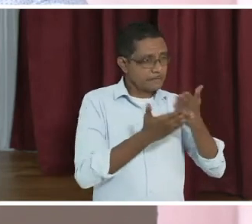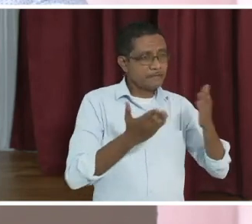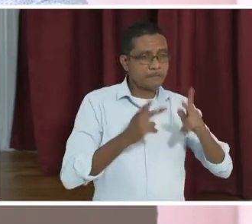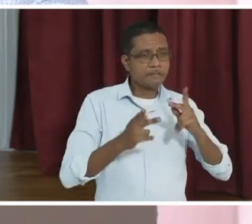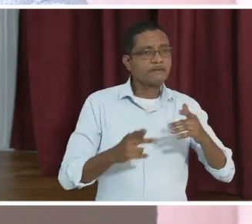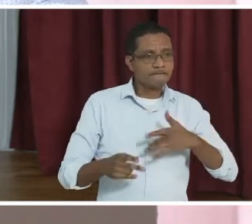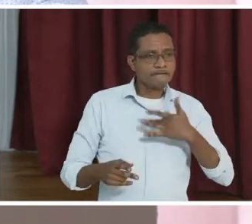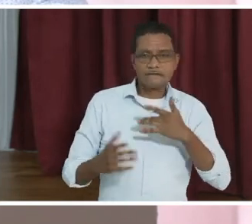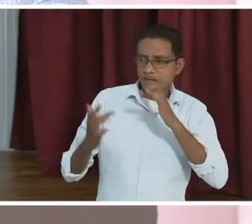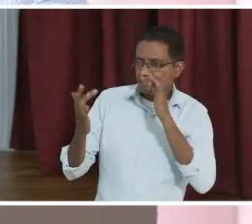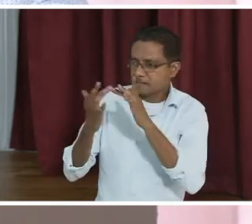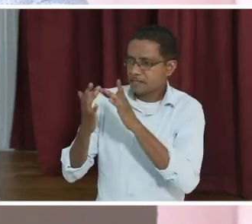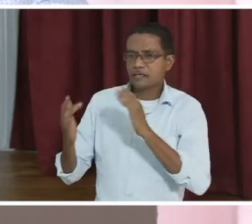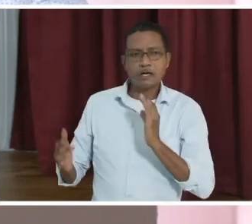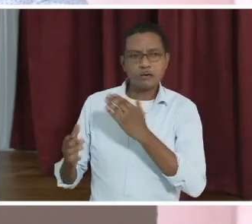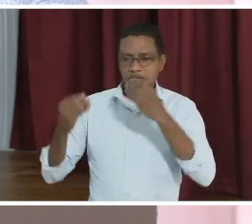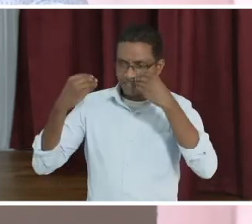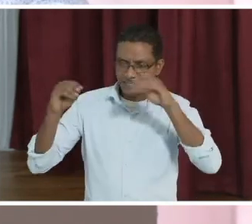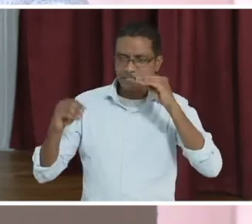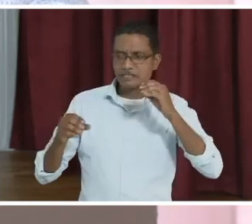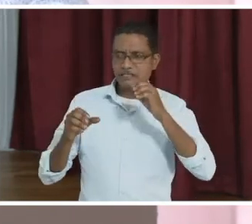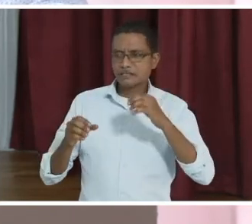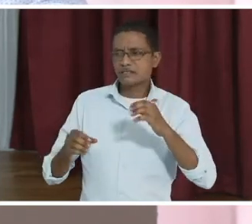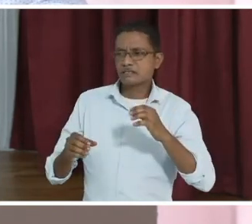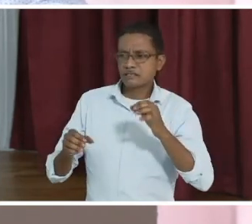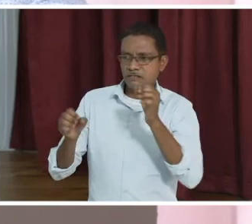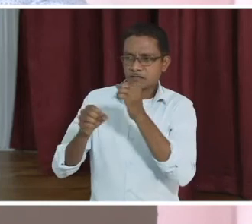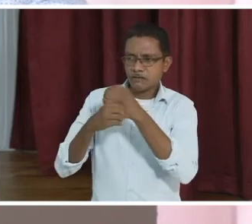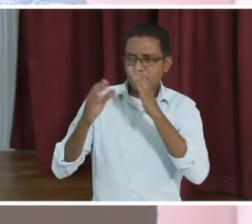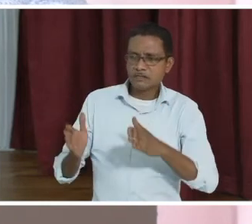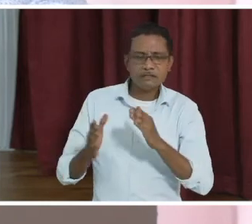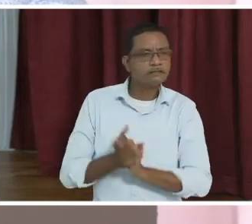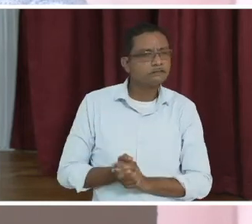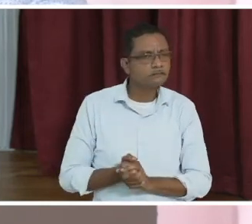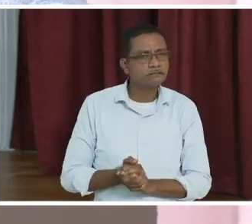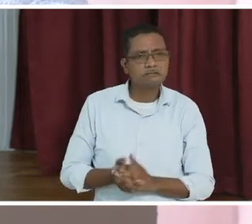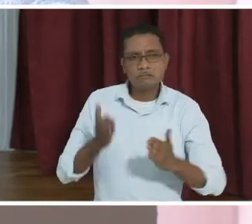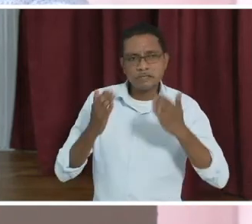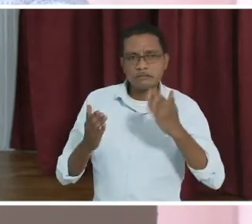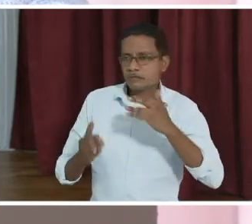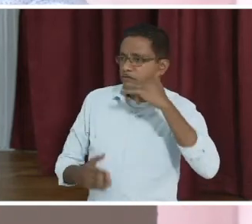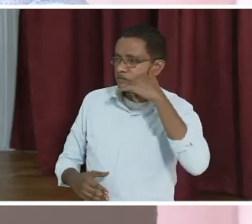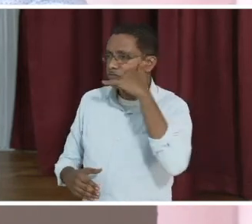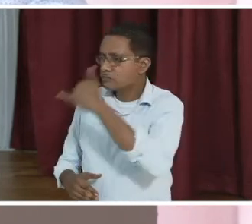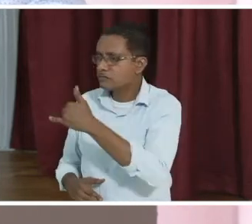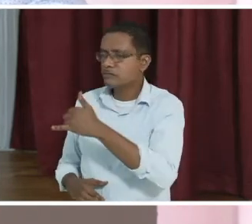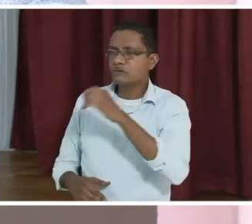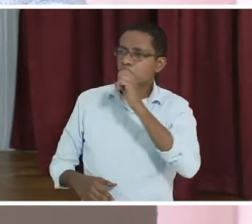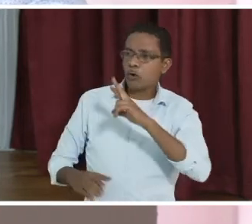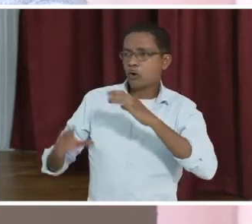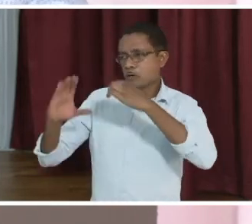agents, via telephone, via email. As you all aware, we're trying to minimize really the visits due to the current